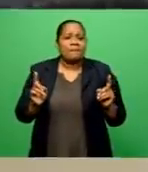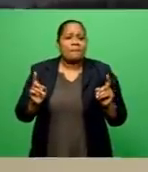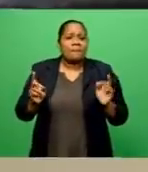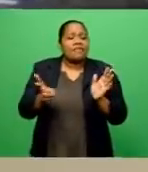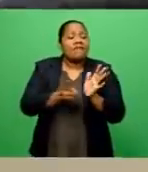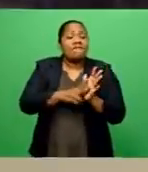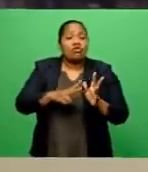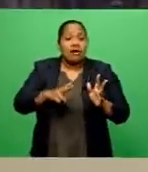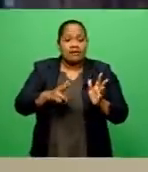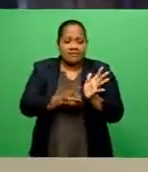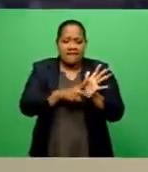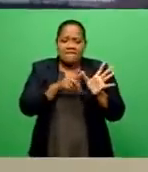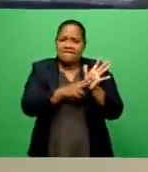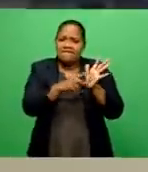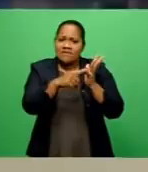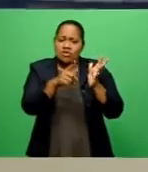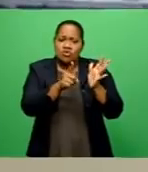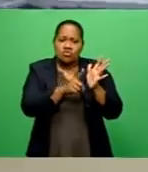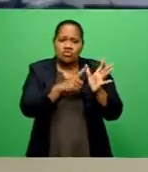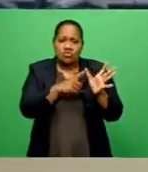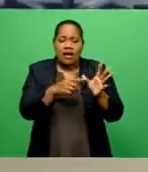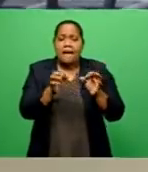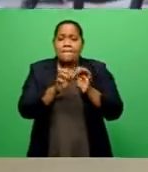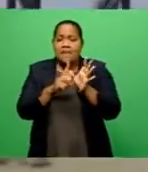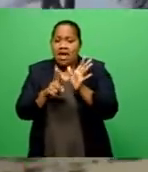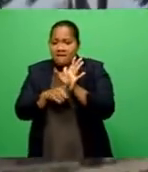Vanumbalabu, Lakemba,